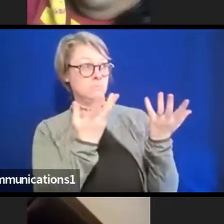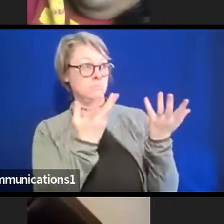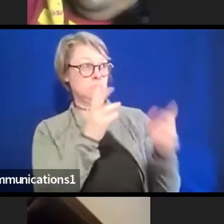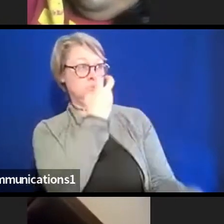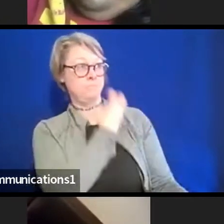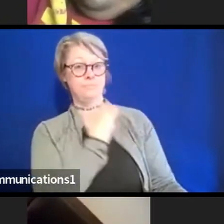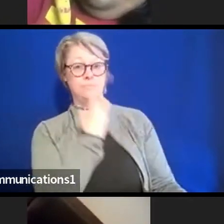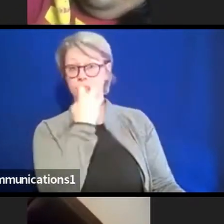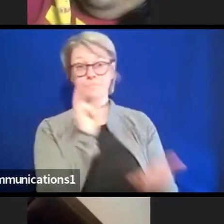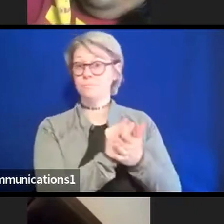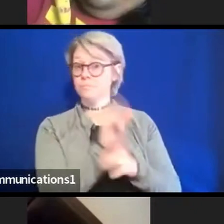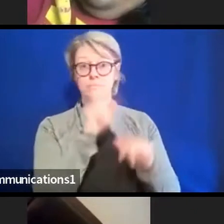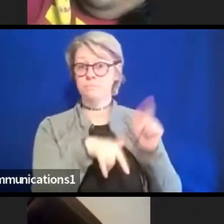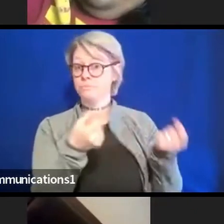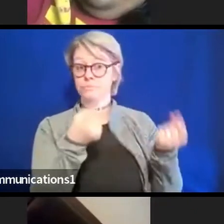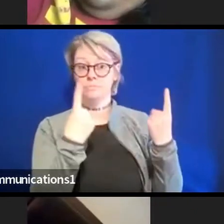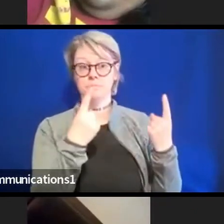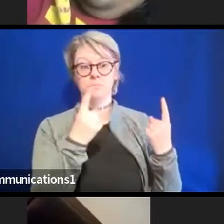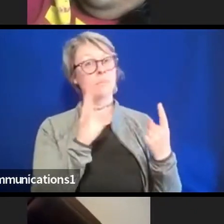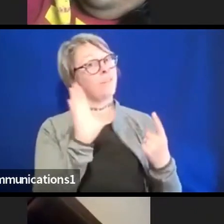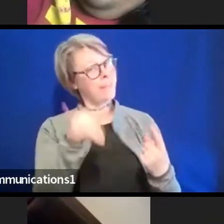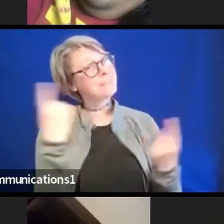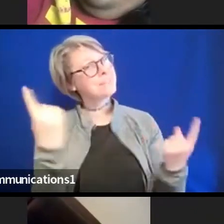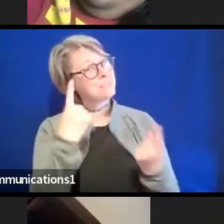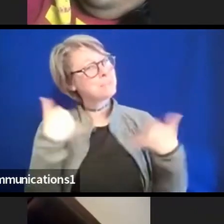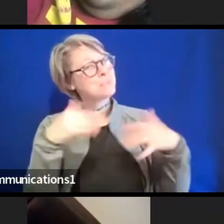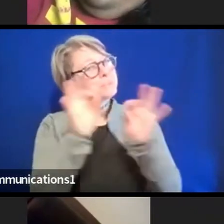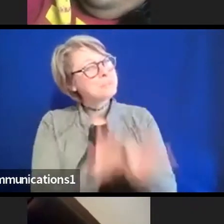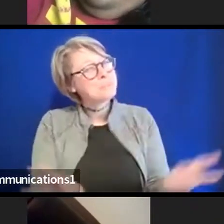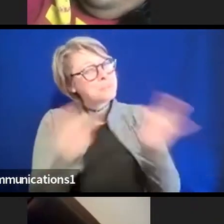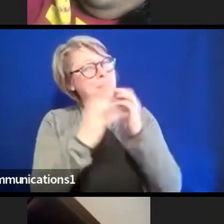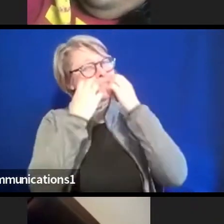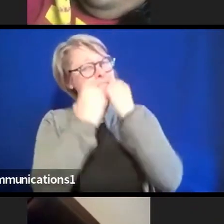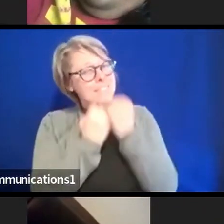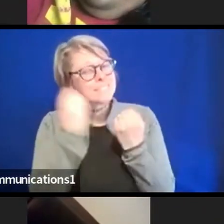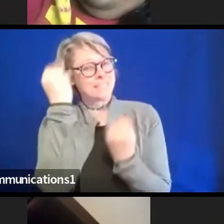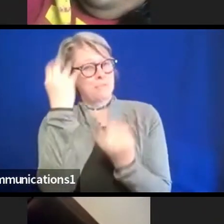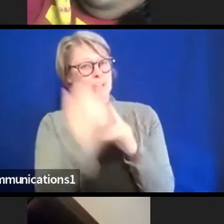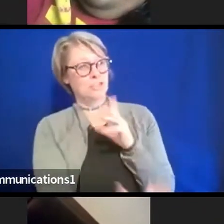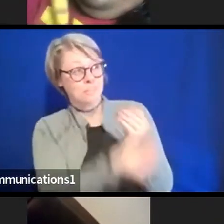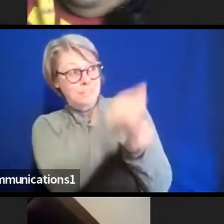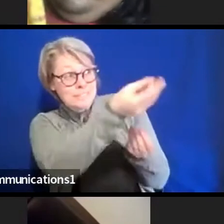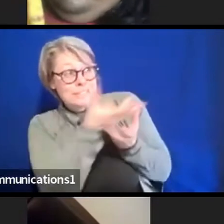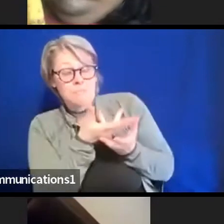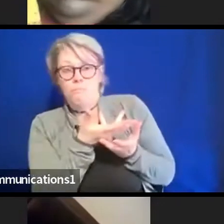said to me. And this can be life-saving information for myself. But